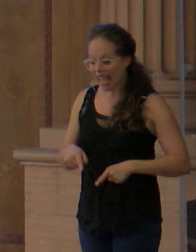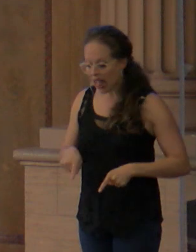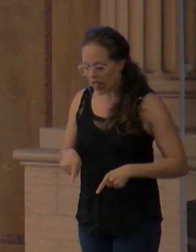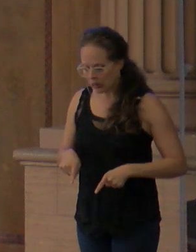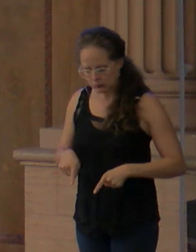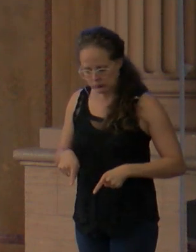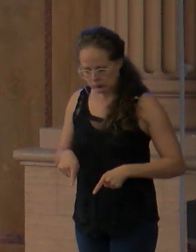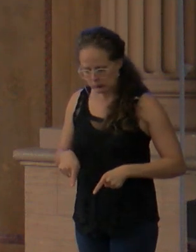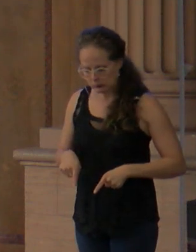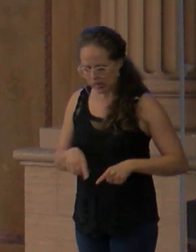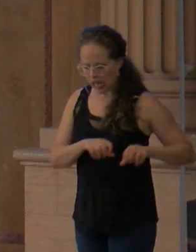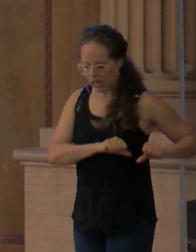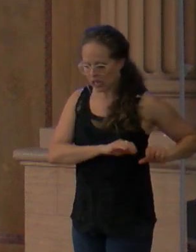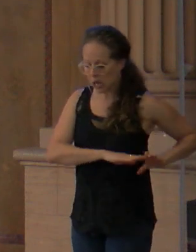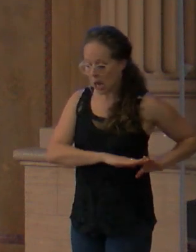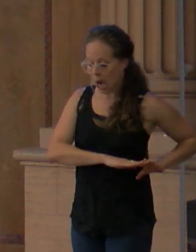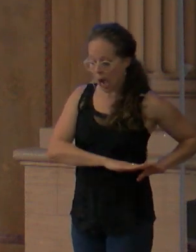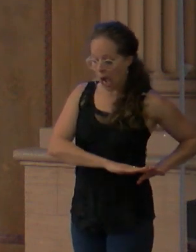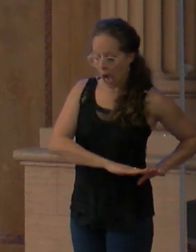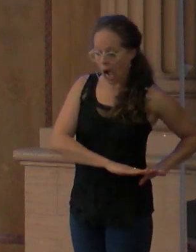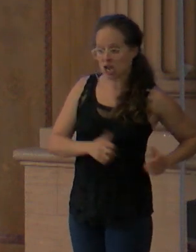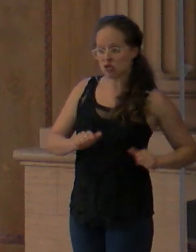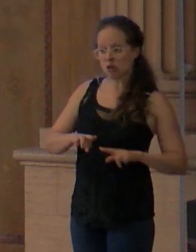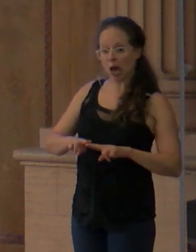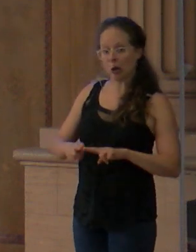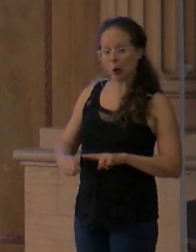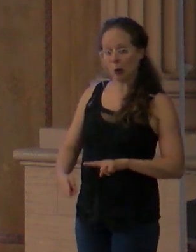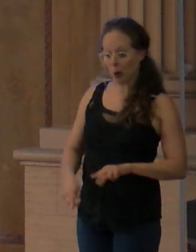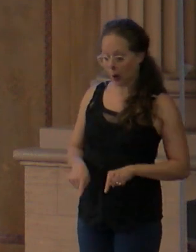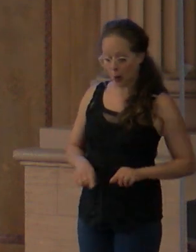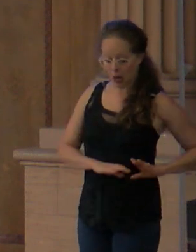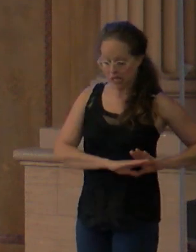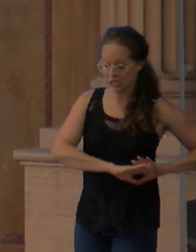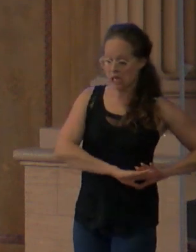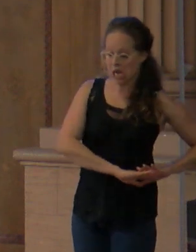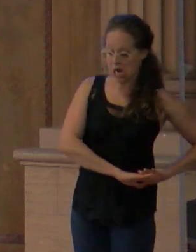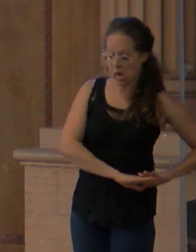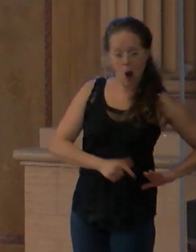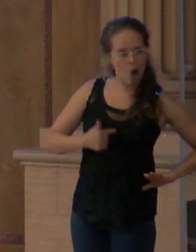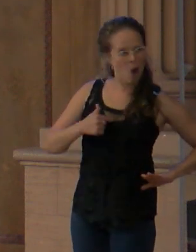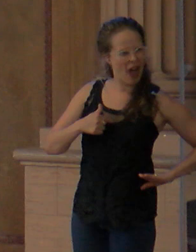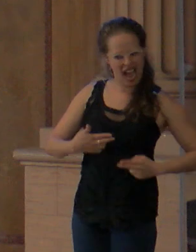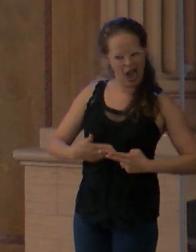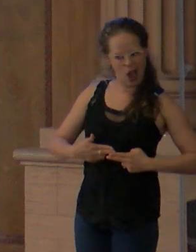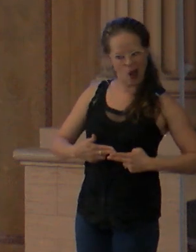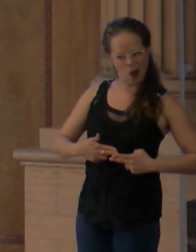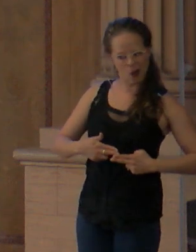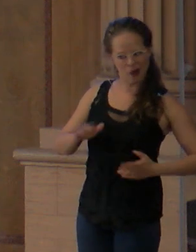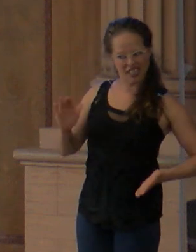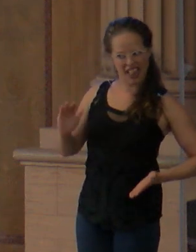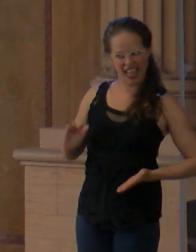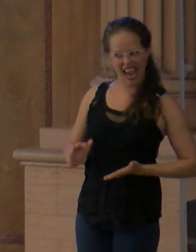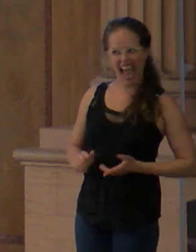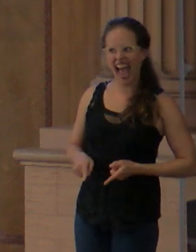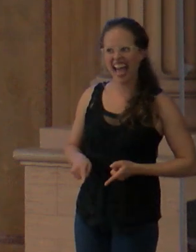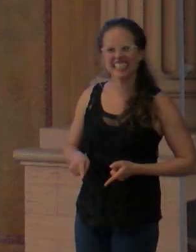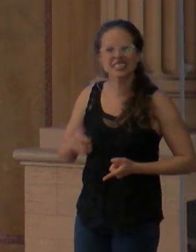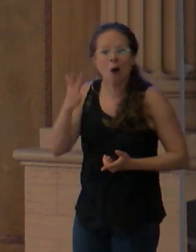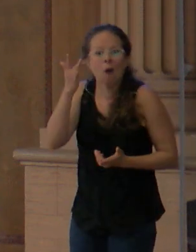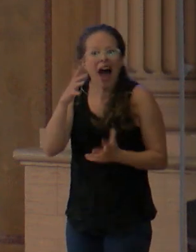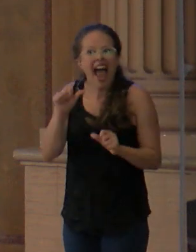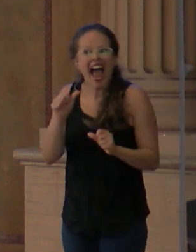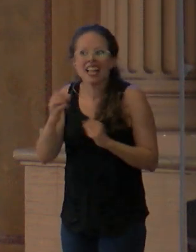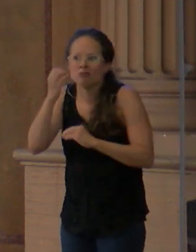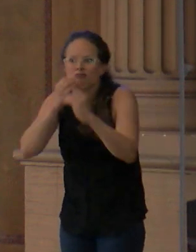bit and sweet, there's room for the cheesecake, and then just run away from that thing. Like we're willing to cut ourselves some slack